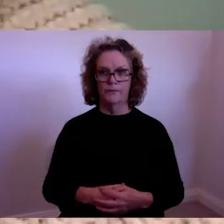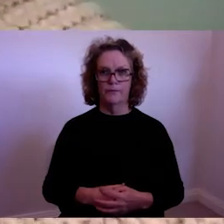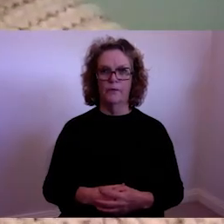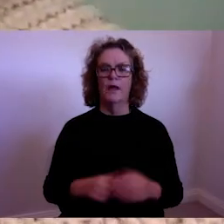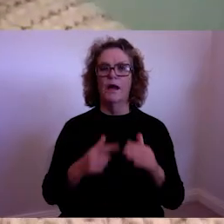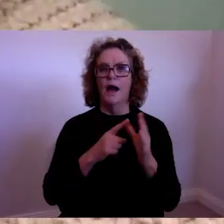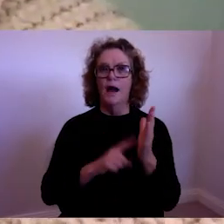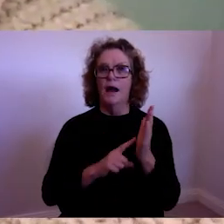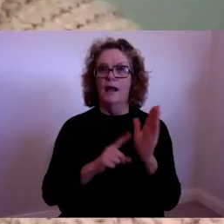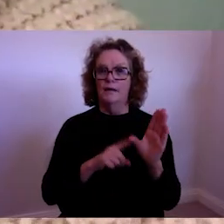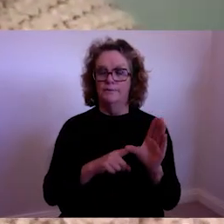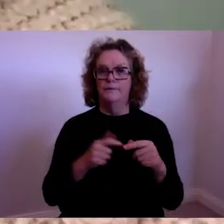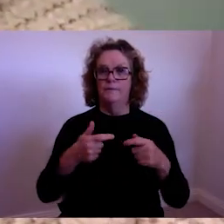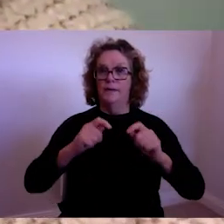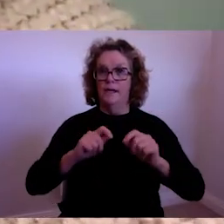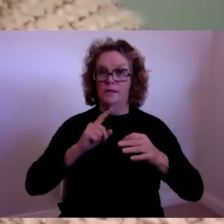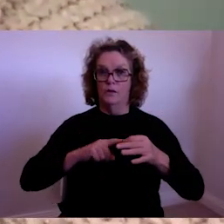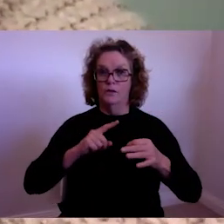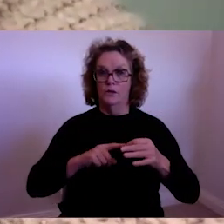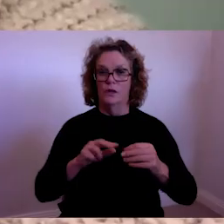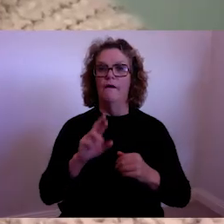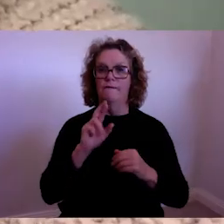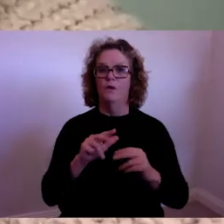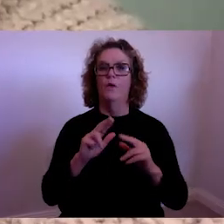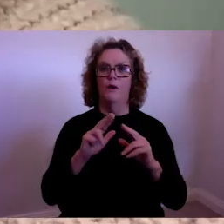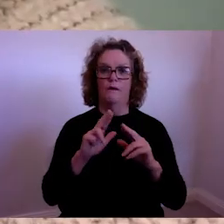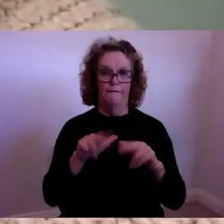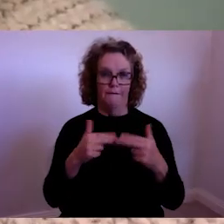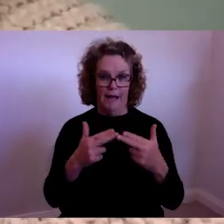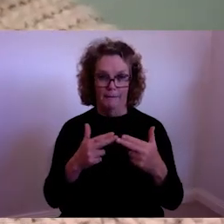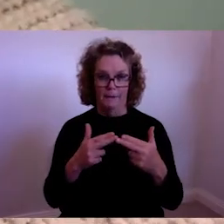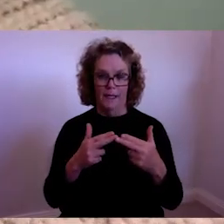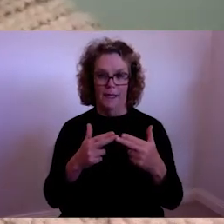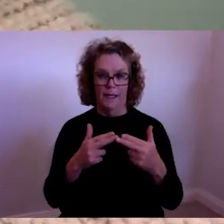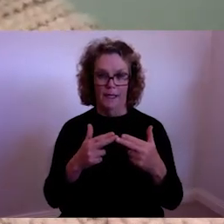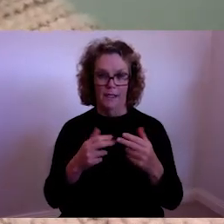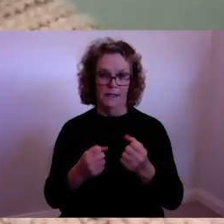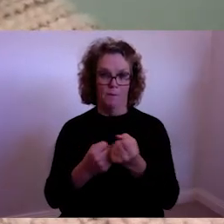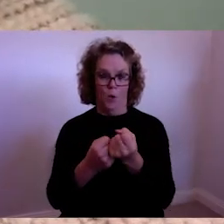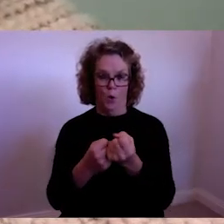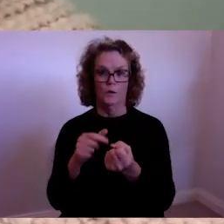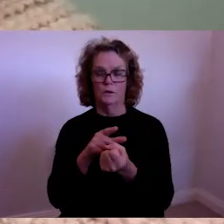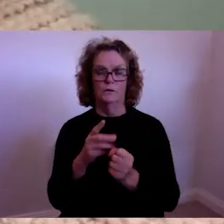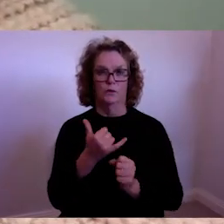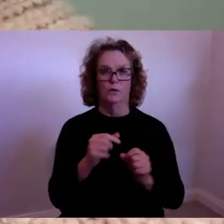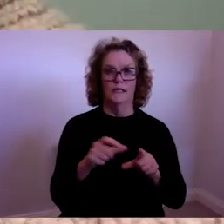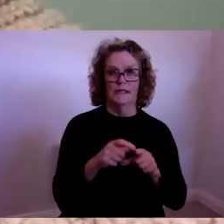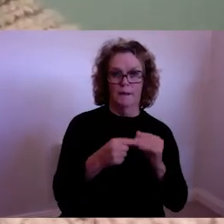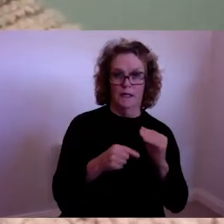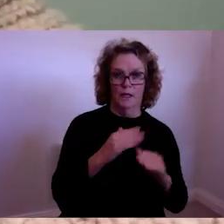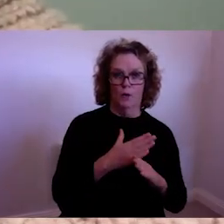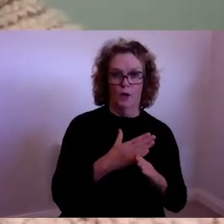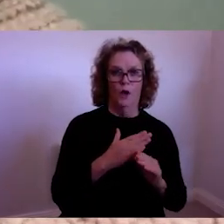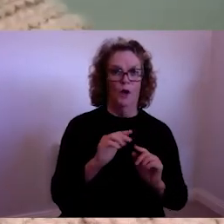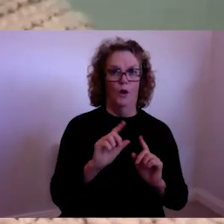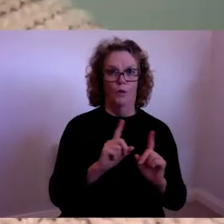Okay, then the next question is for family supporters or disability workers, what should their main takeaways and